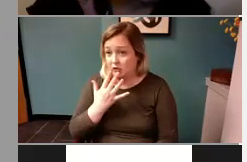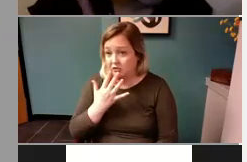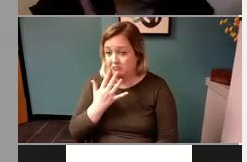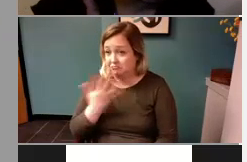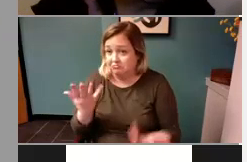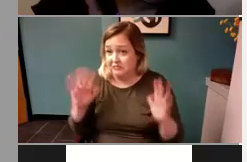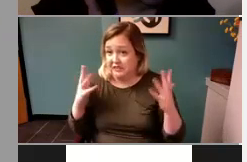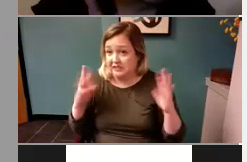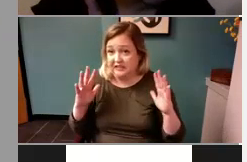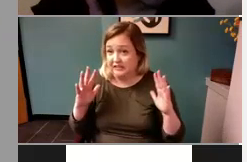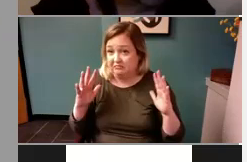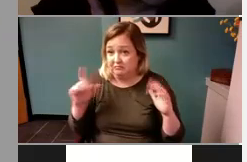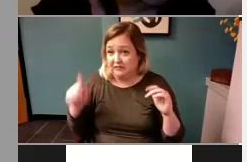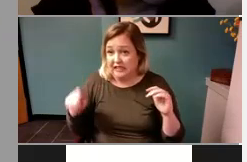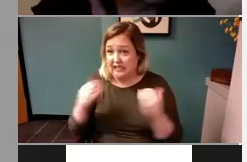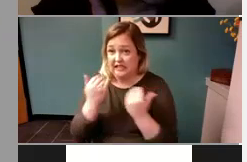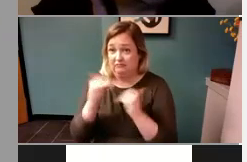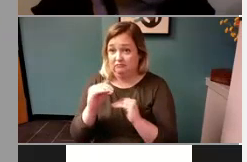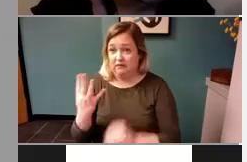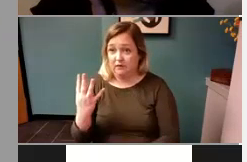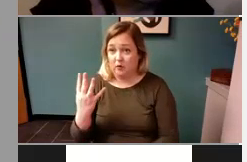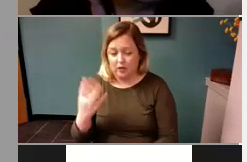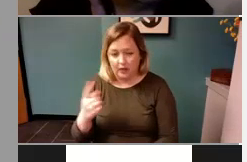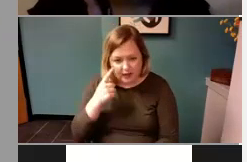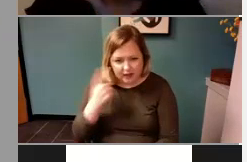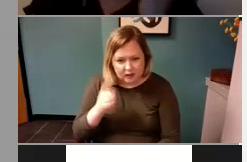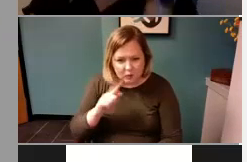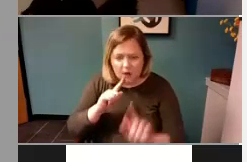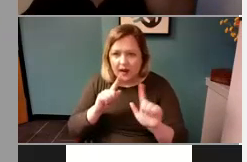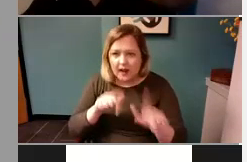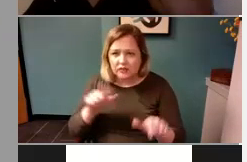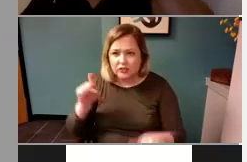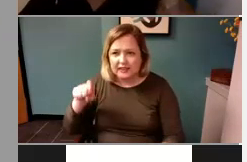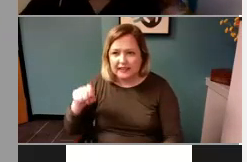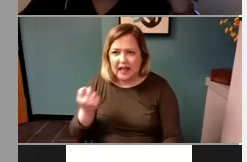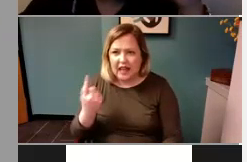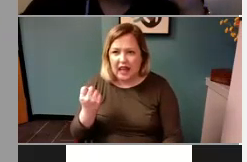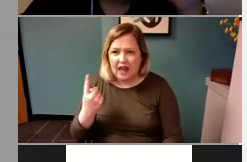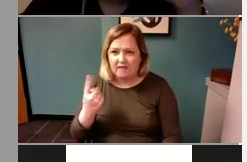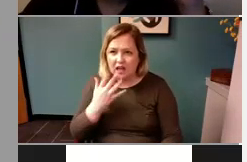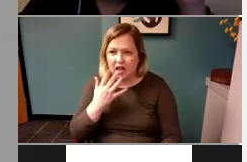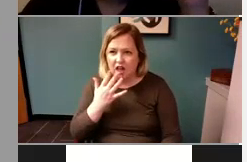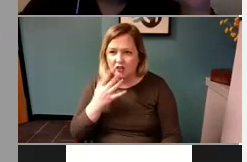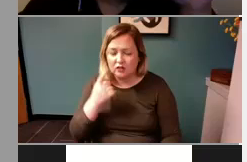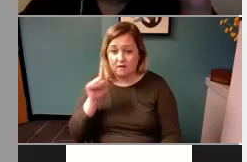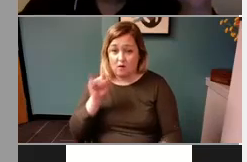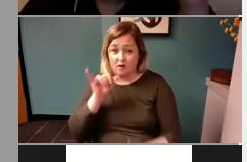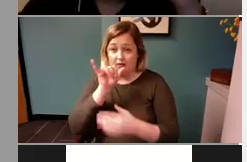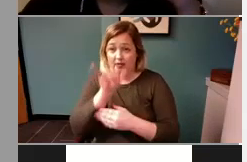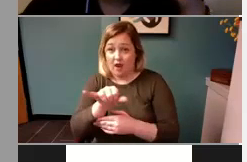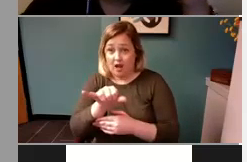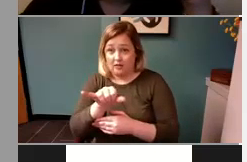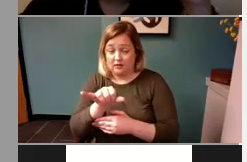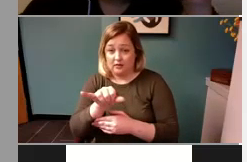I guess one of you answered that we need 11 colors to graph this particular, to color